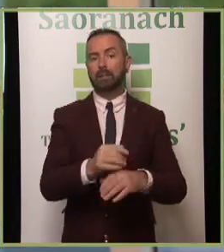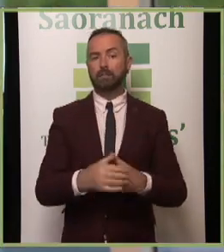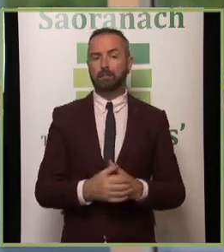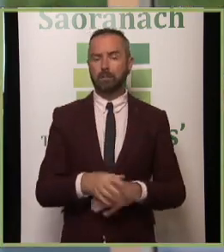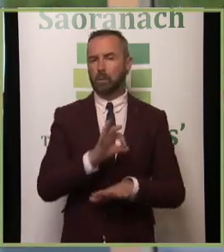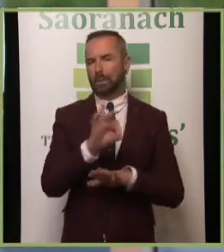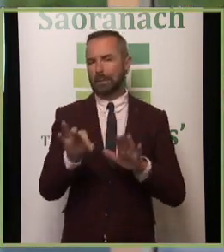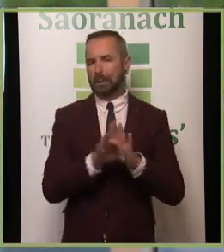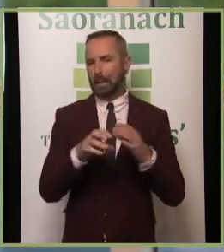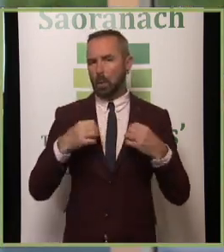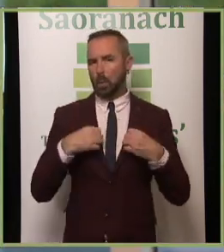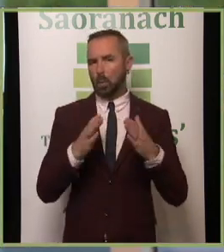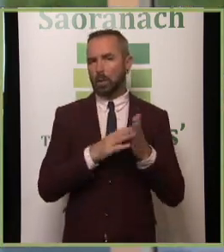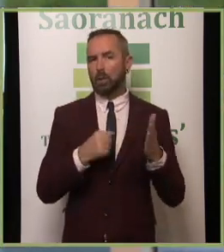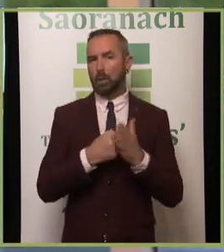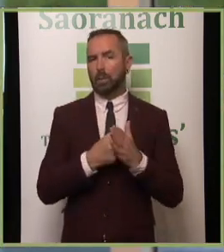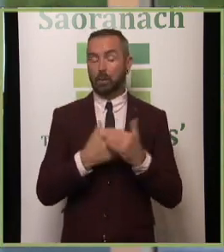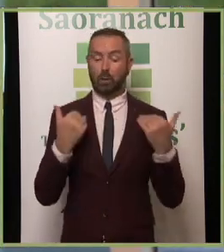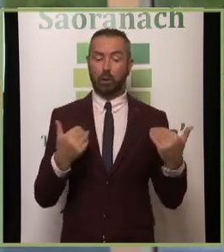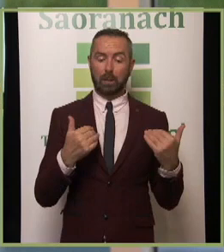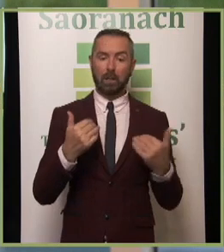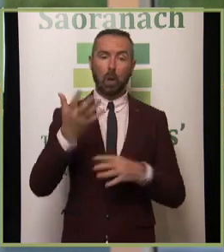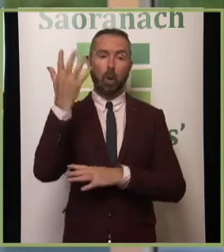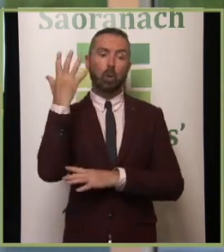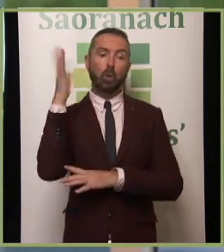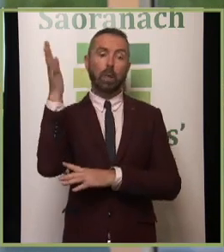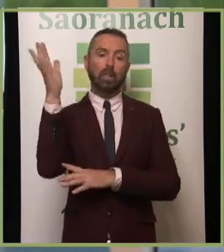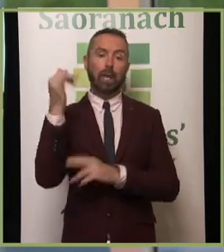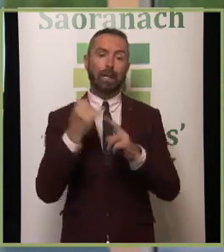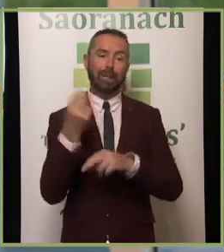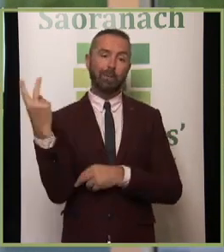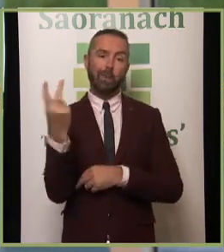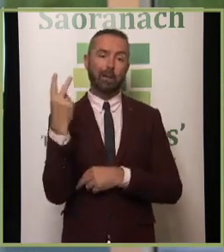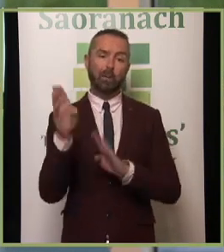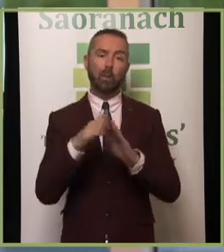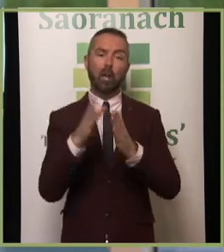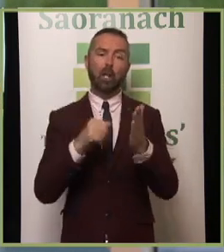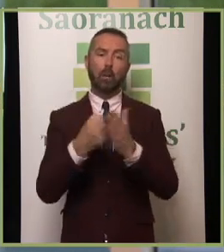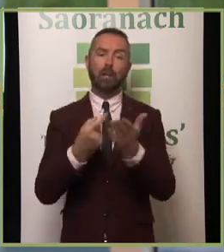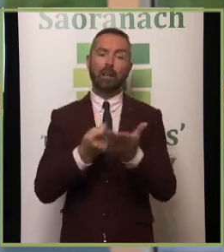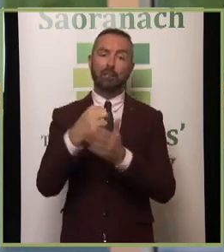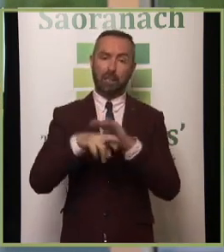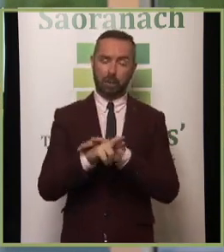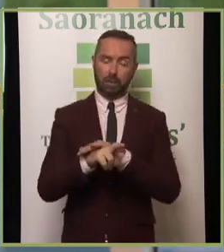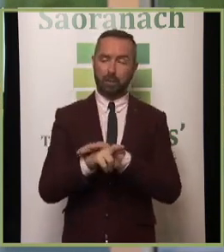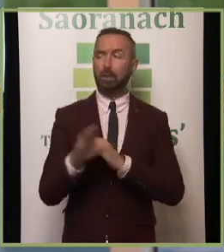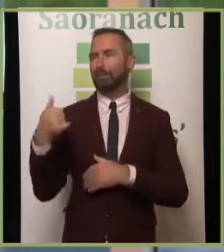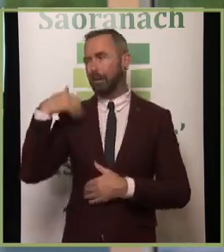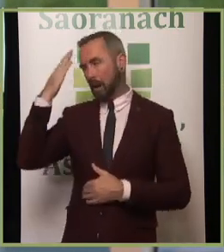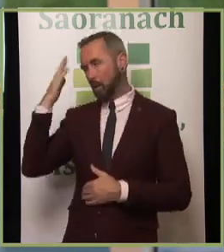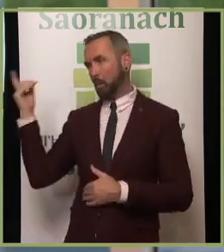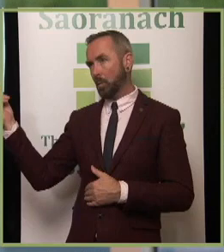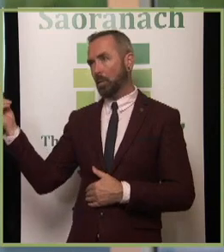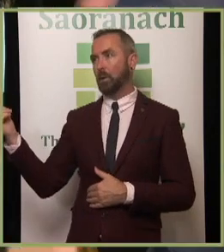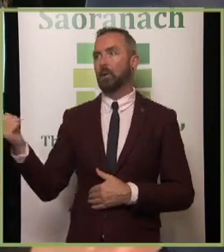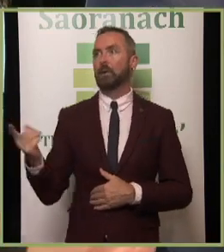state-owned company? Yeah, so currently Quilcha are going into partnership with a commercial investment investor. Yeah. I'm just focusing on the